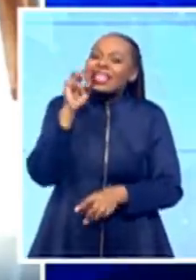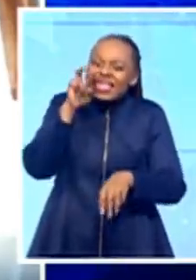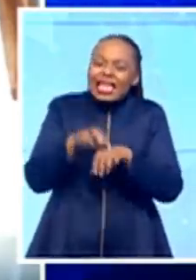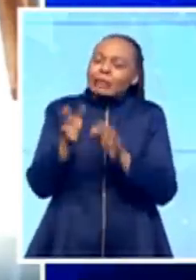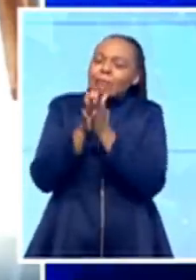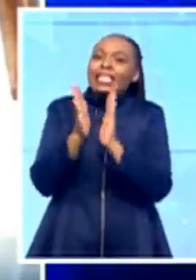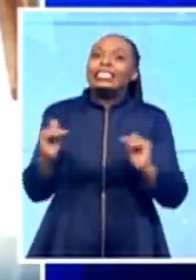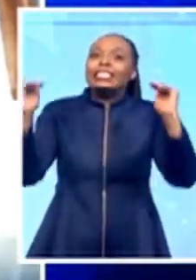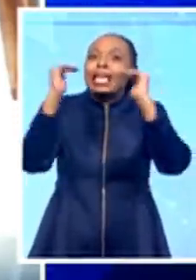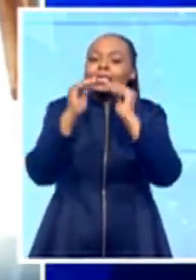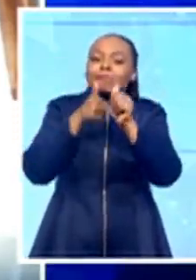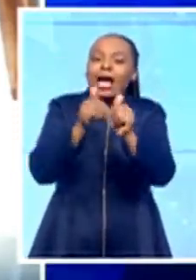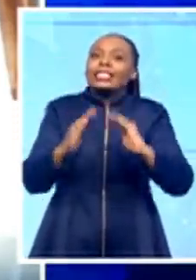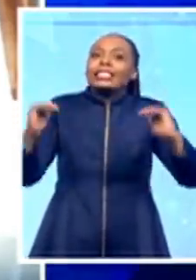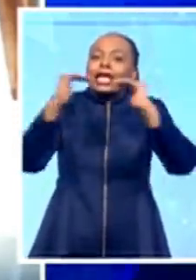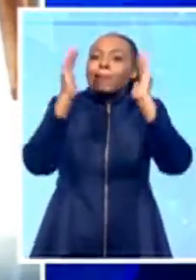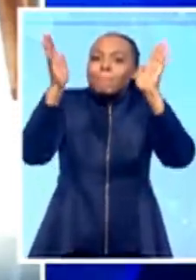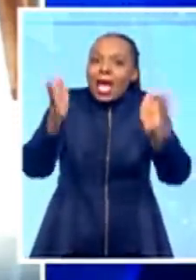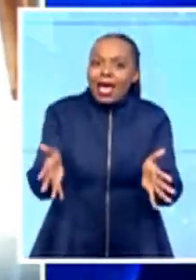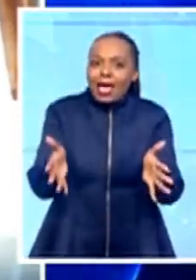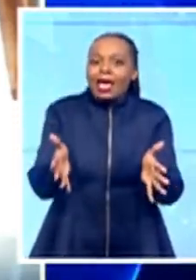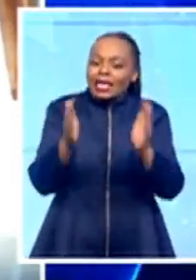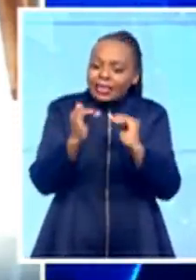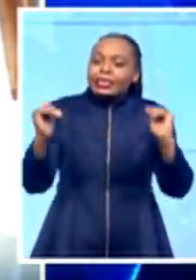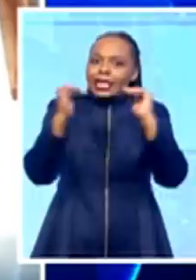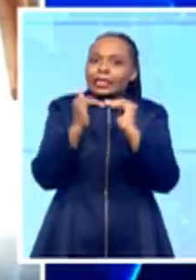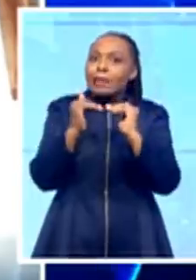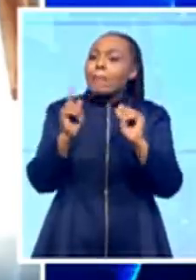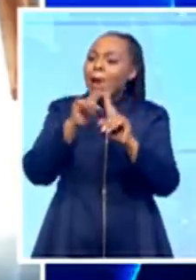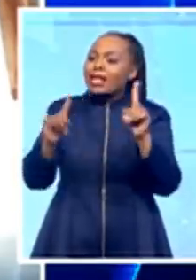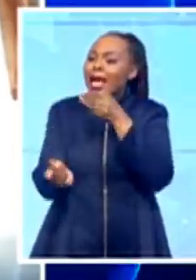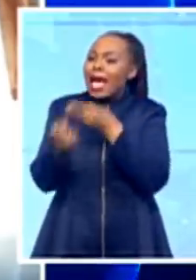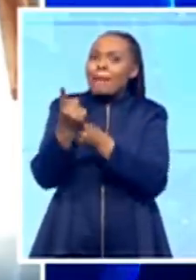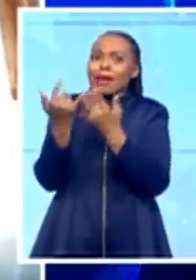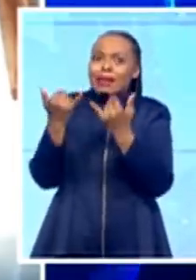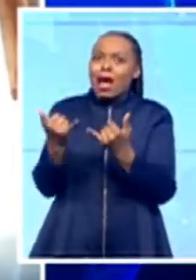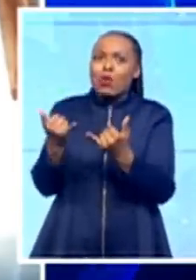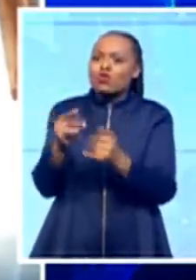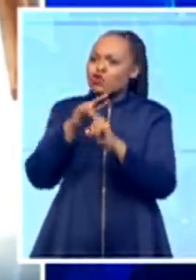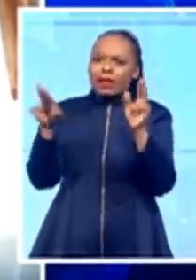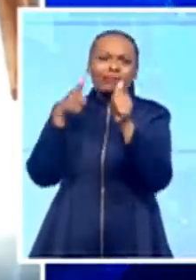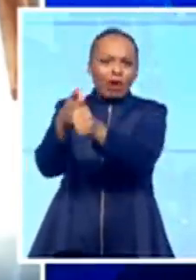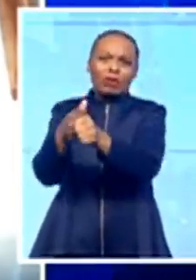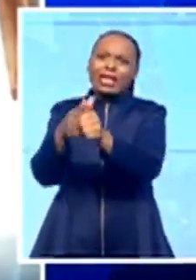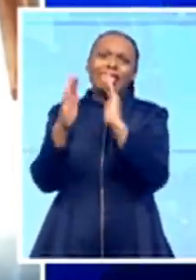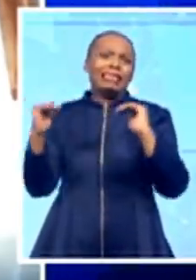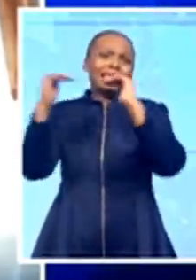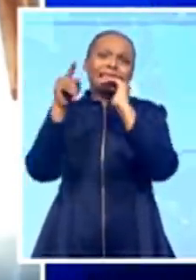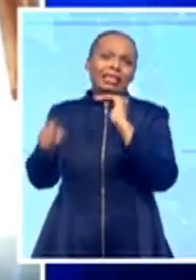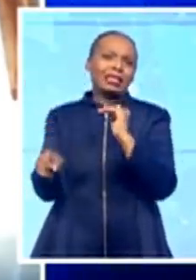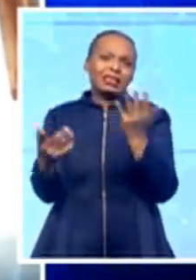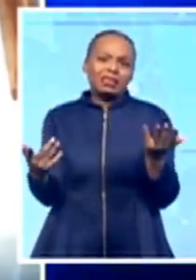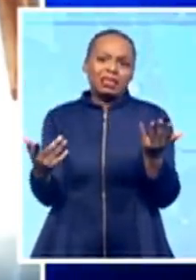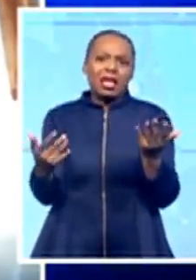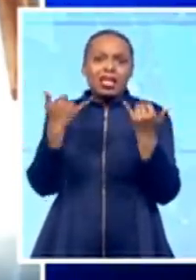prevail. What has happened to President Zuma is not a semblance of justice. And therefore, there will be no peace in South Africa as long as President